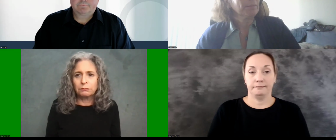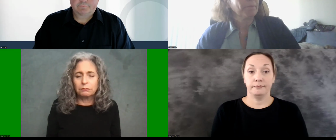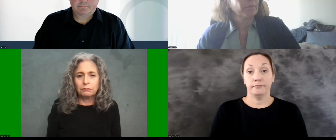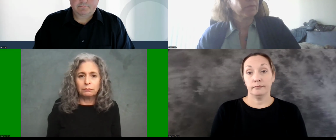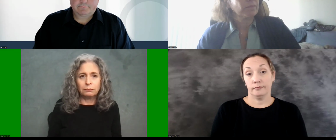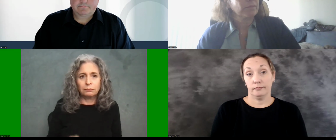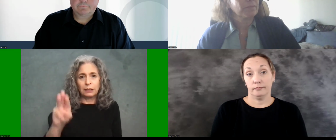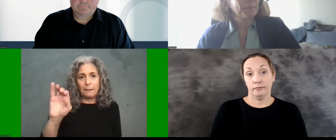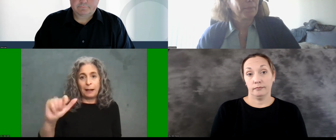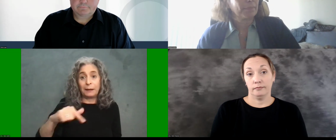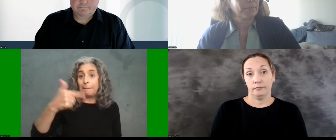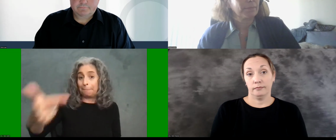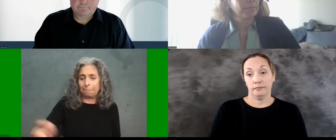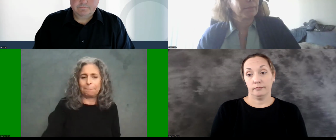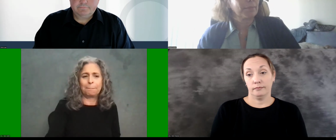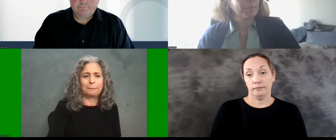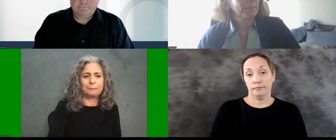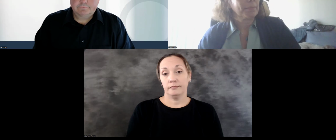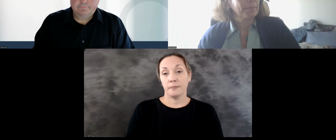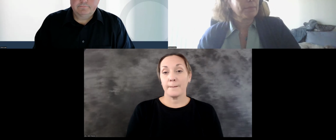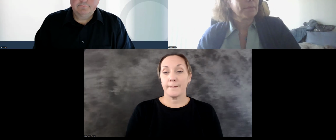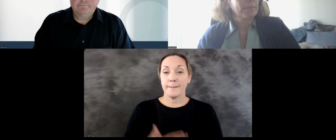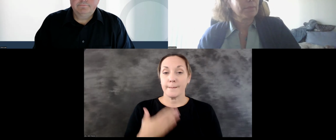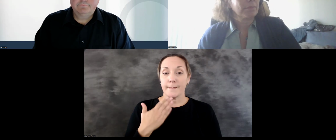Malcolm? Thank you.